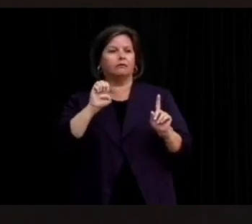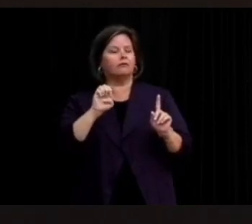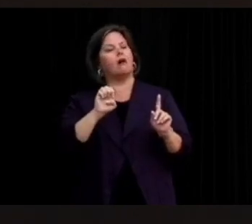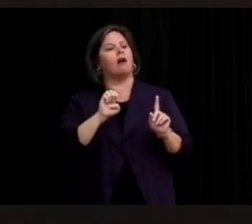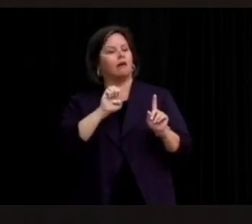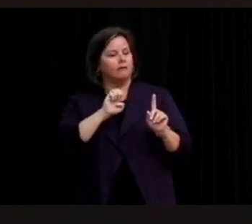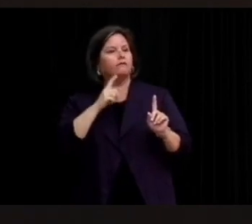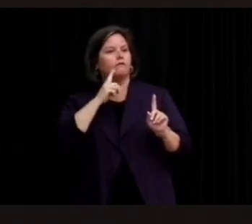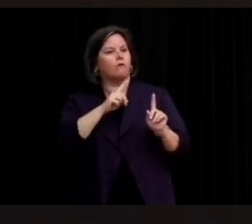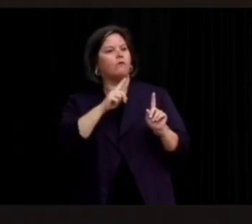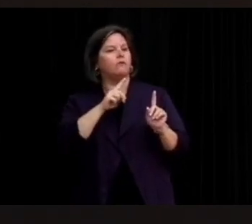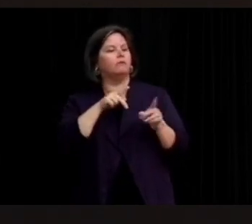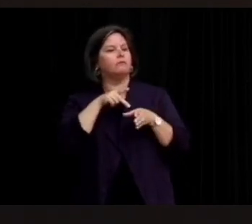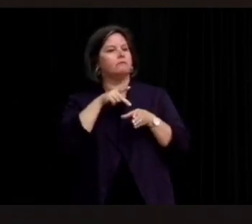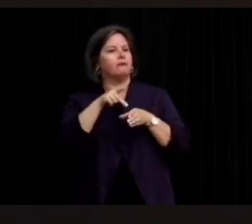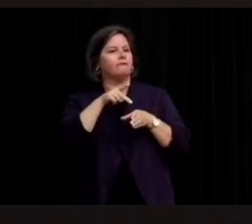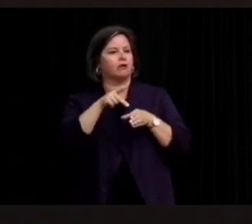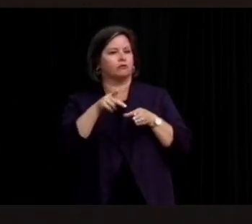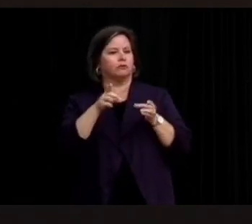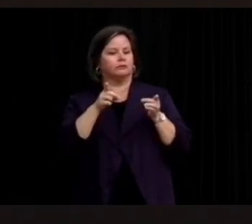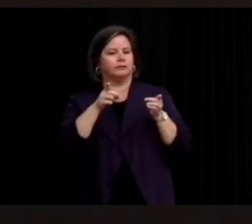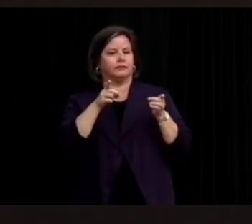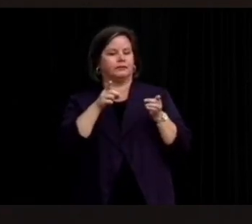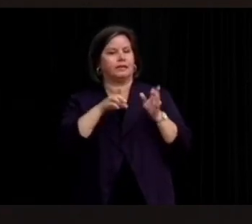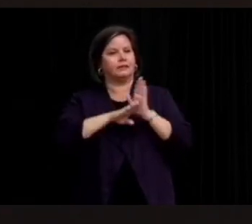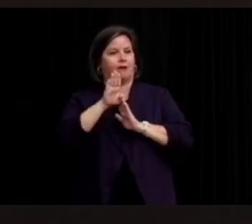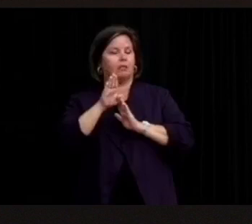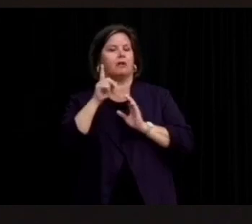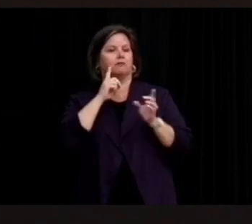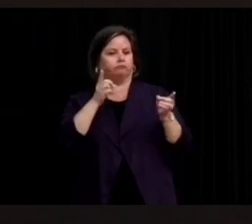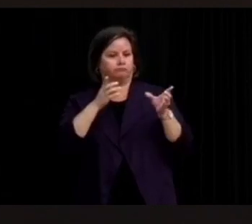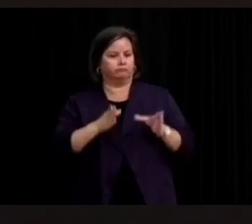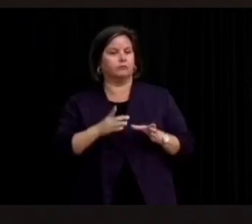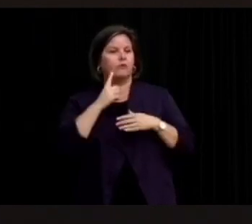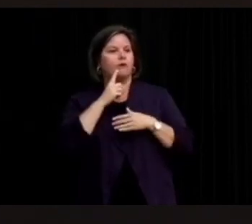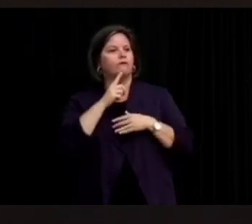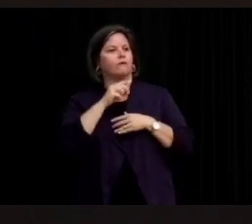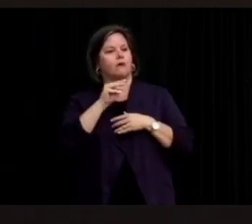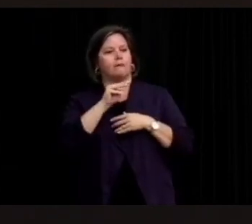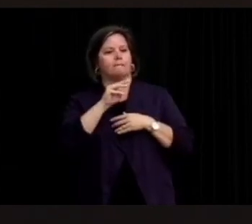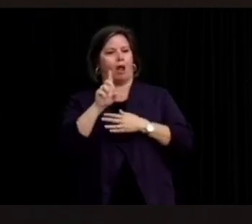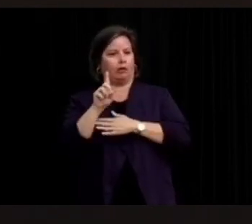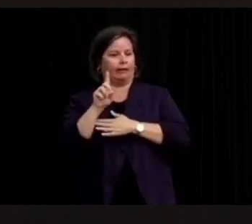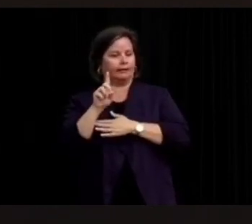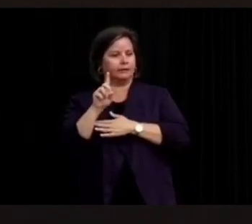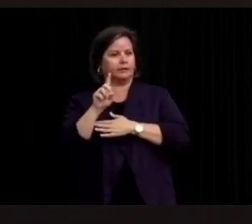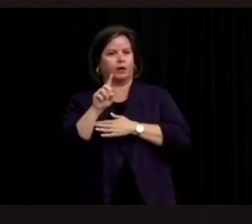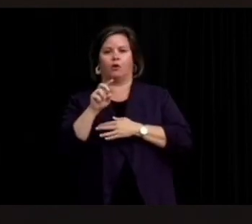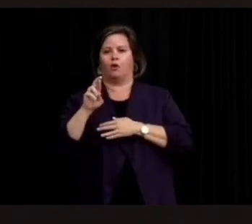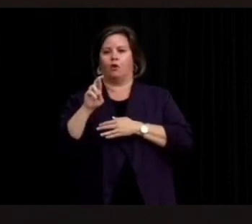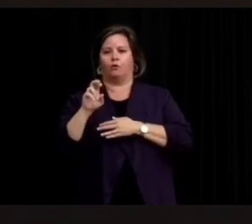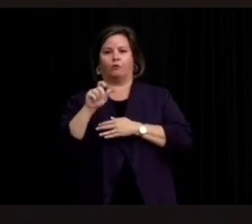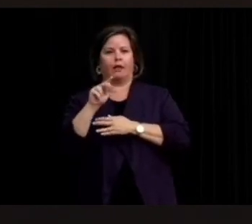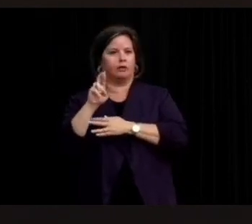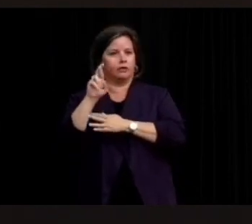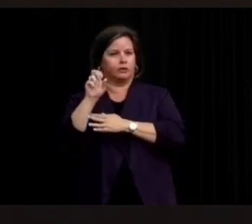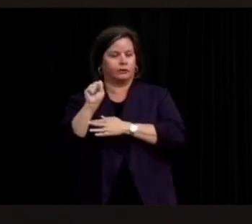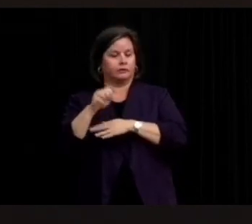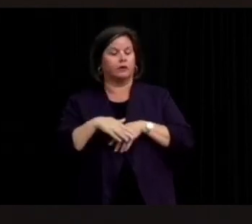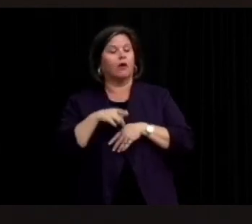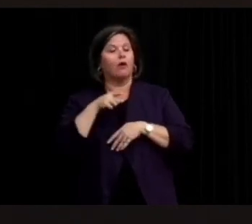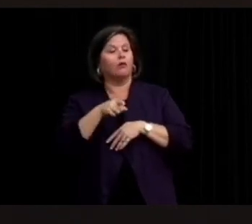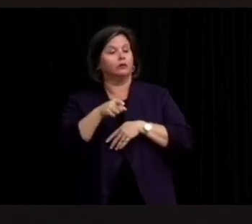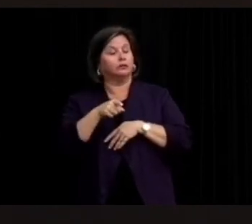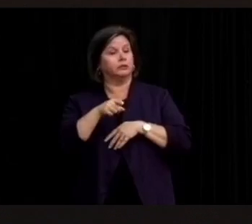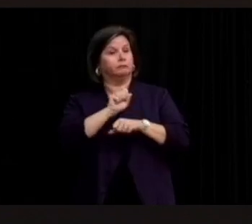Member Engagement at Maryland Realtors. In that role, she served as staff liaison to the DEI